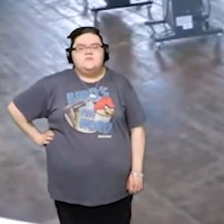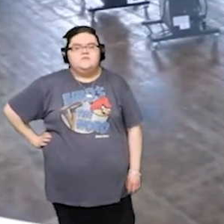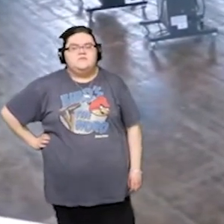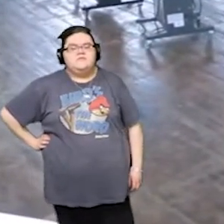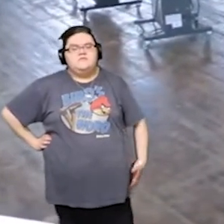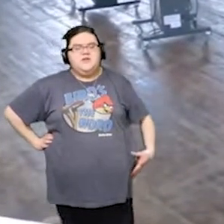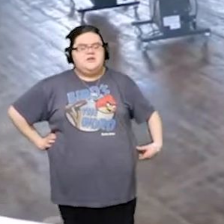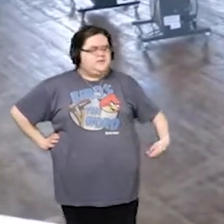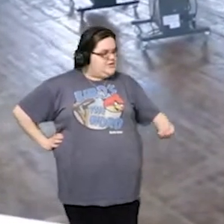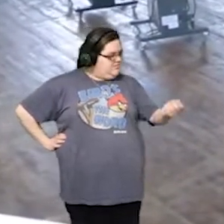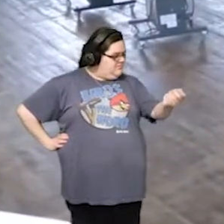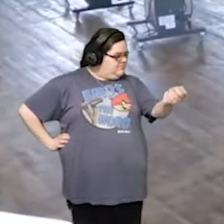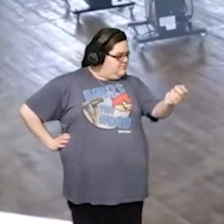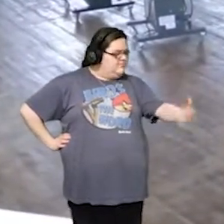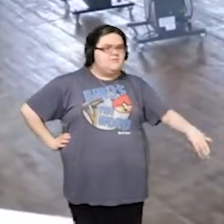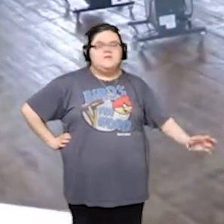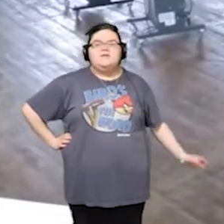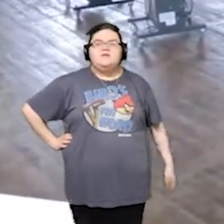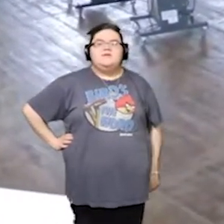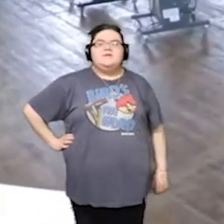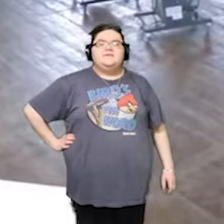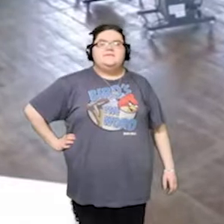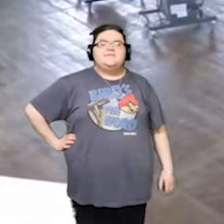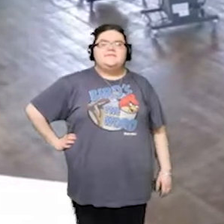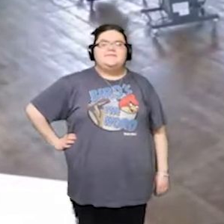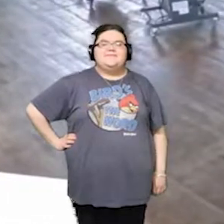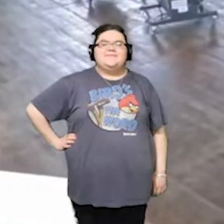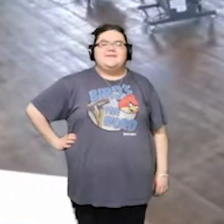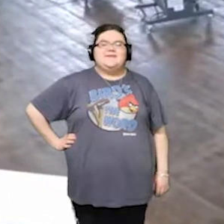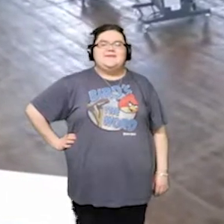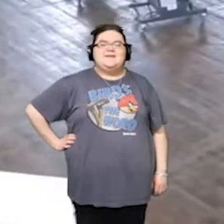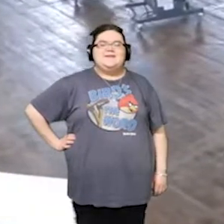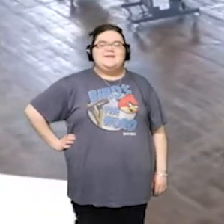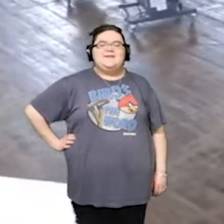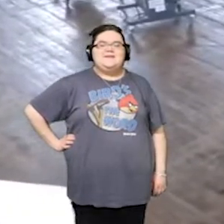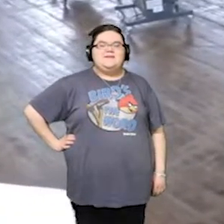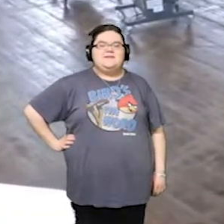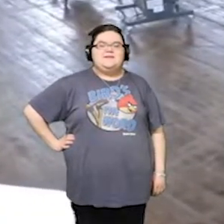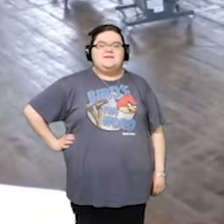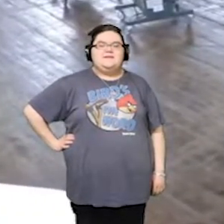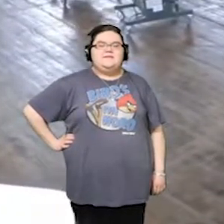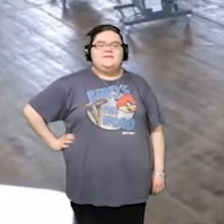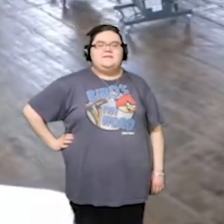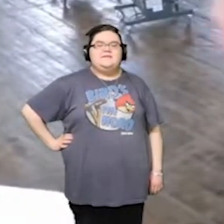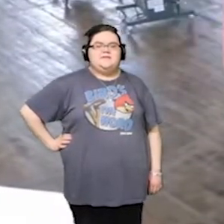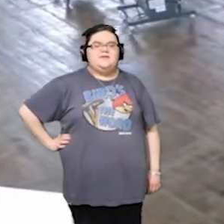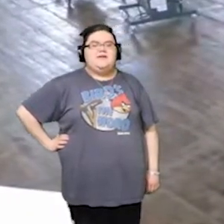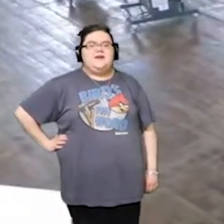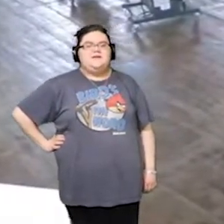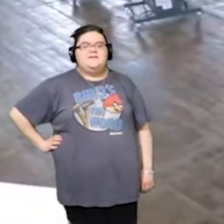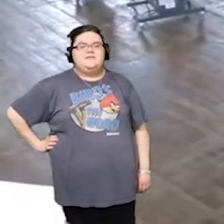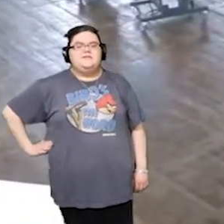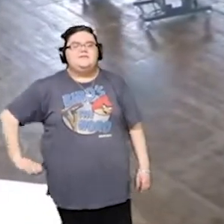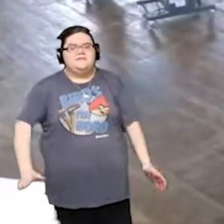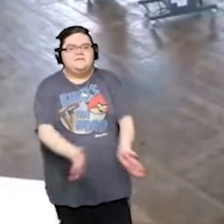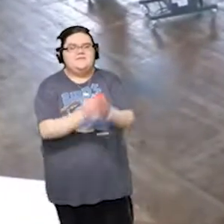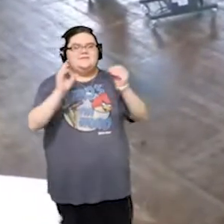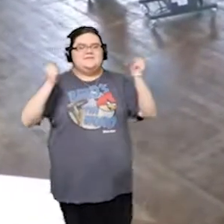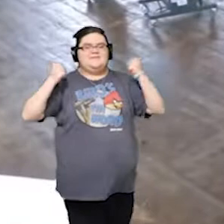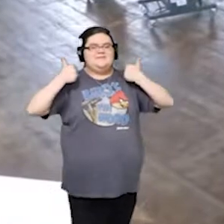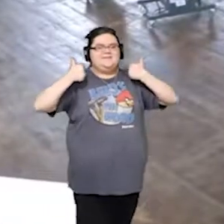and it records. So nice. Got to make sure to do that 7 times. And also today we're having guests. So there's extra microphones for the